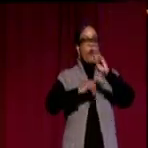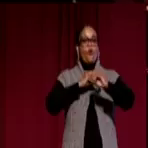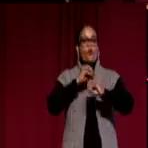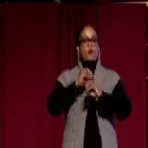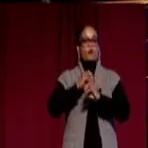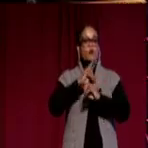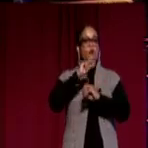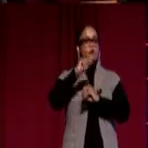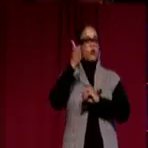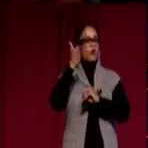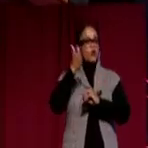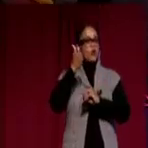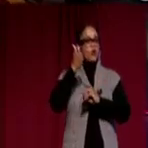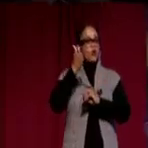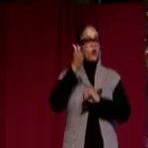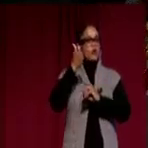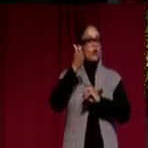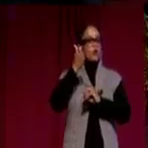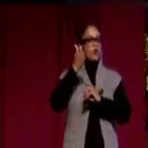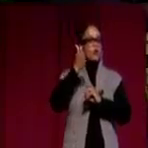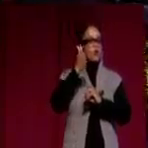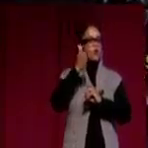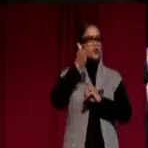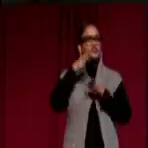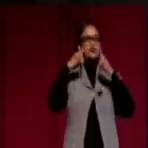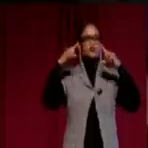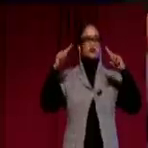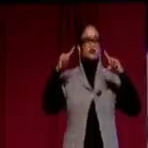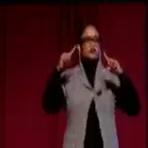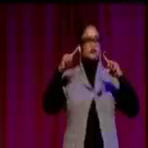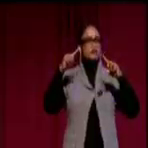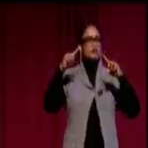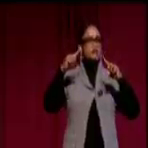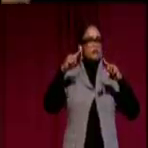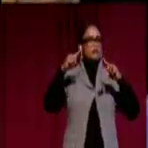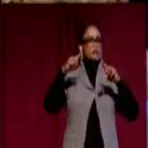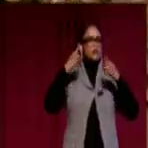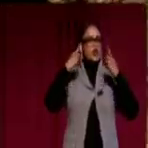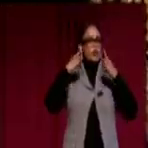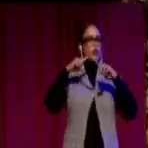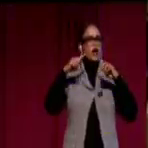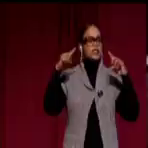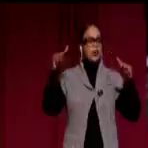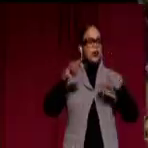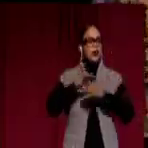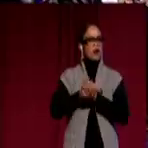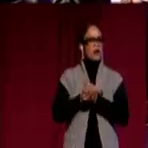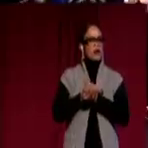Michelle prosper. No weapon formed against me shall prosper.